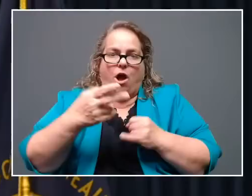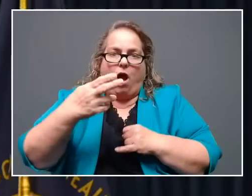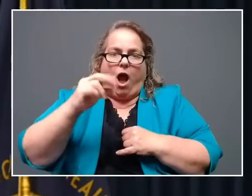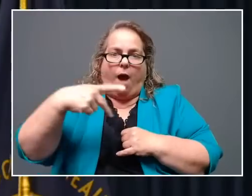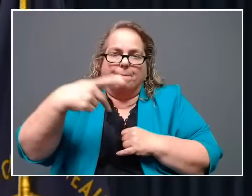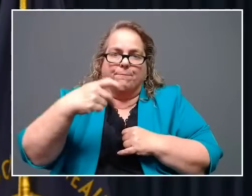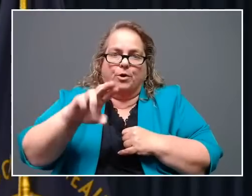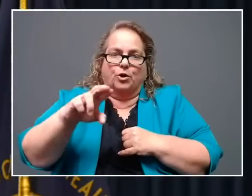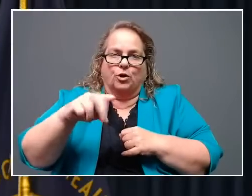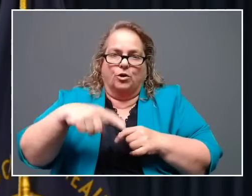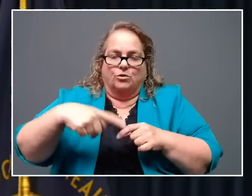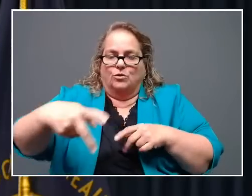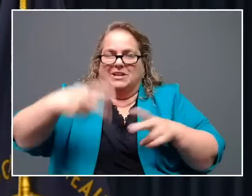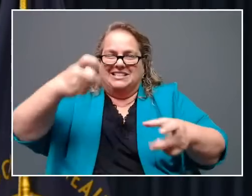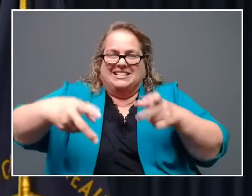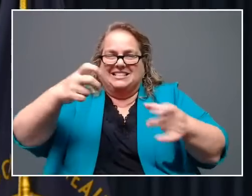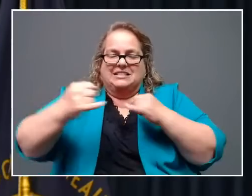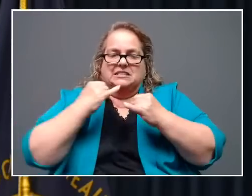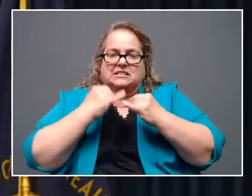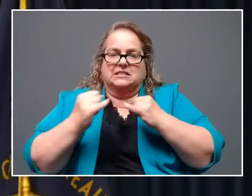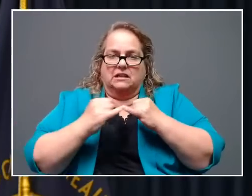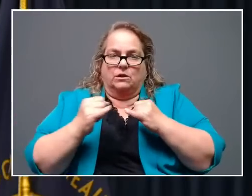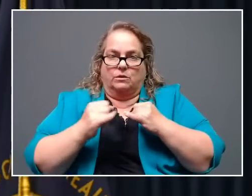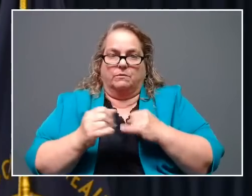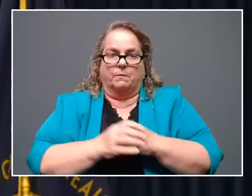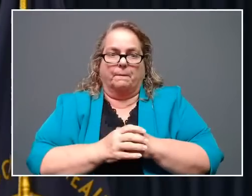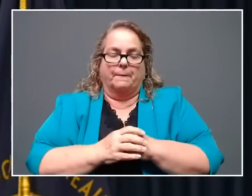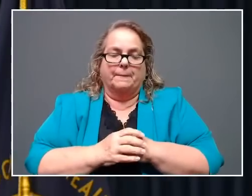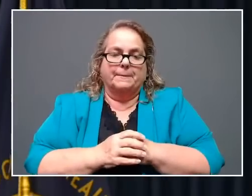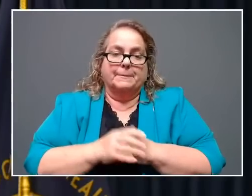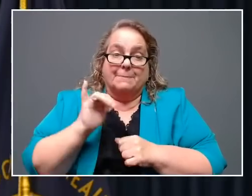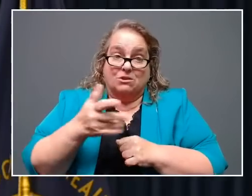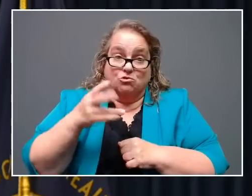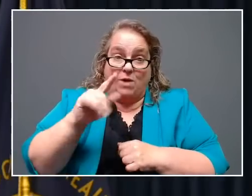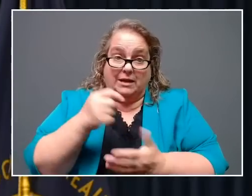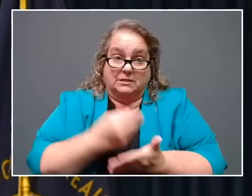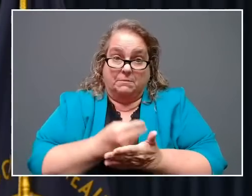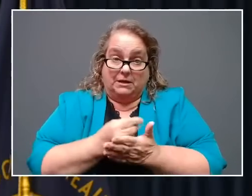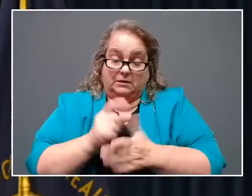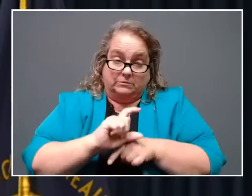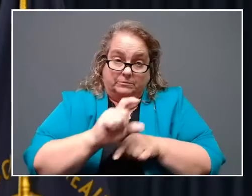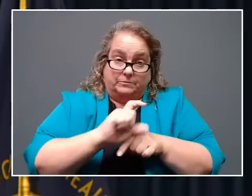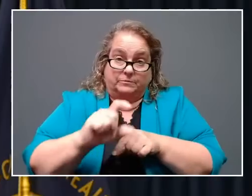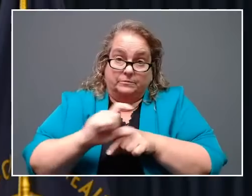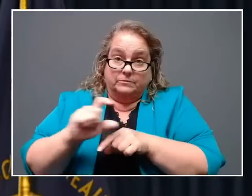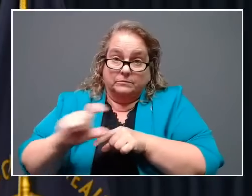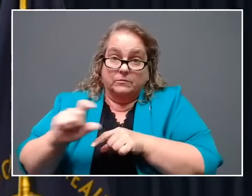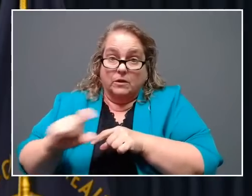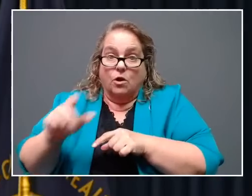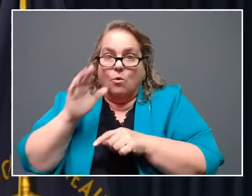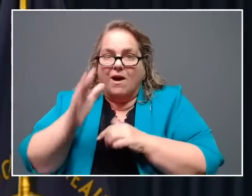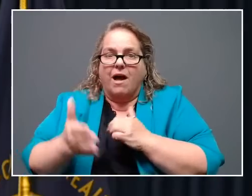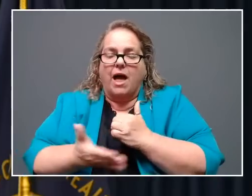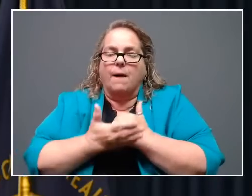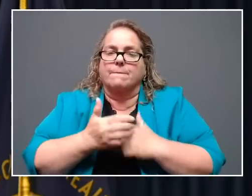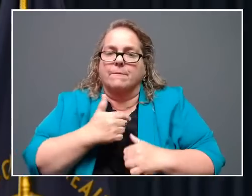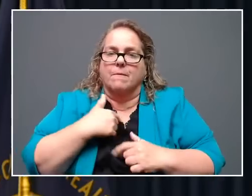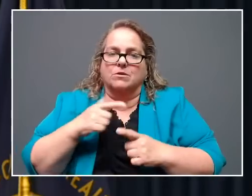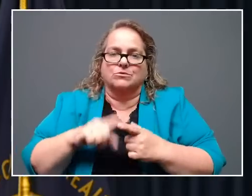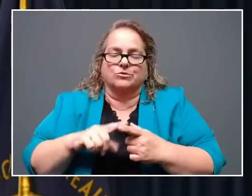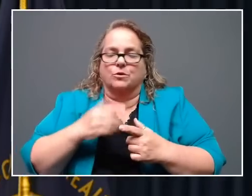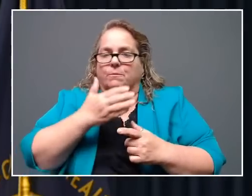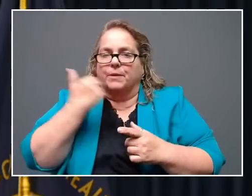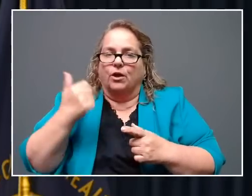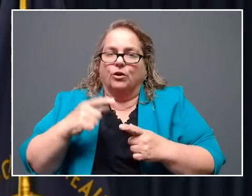system. These grants are going to continue to help us be able to market Kentucky, to be